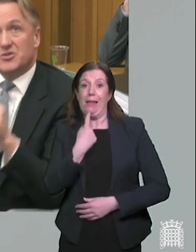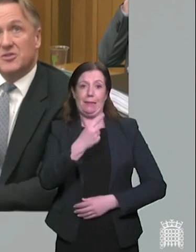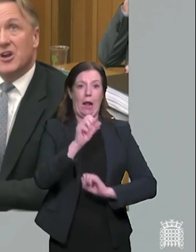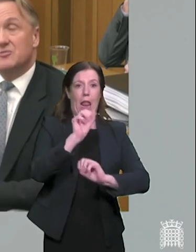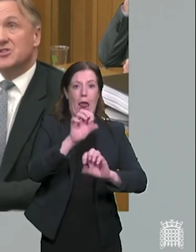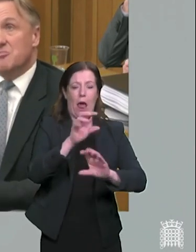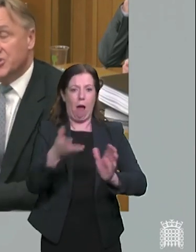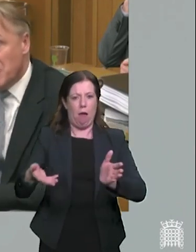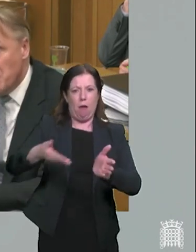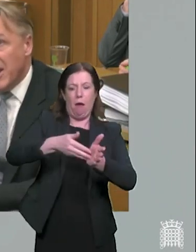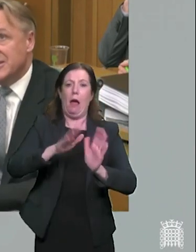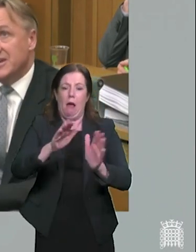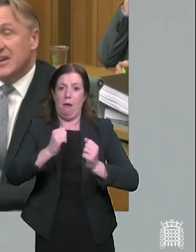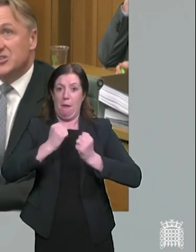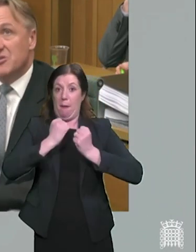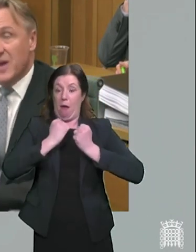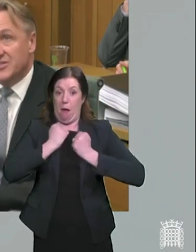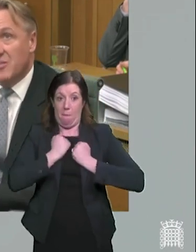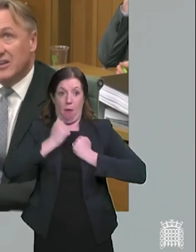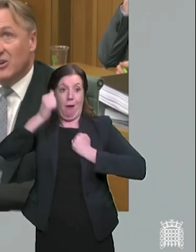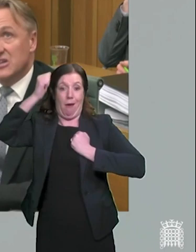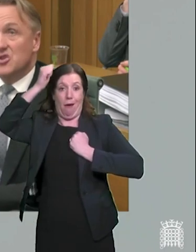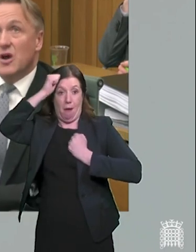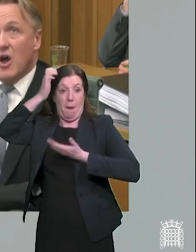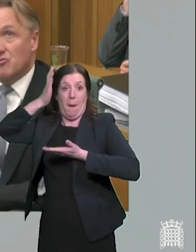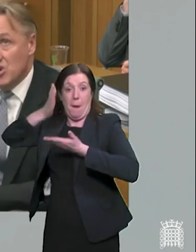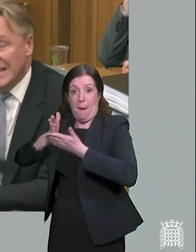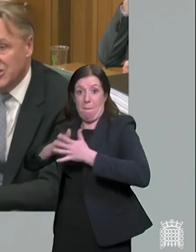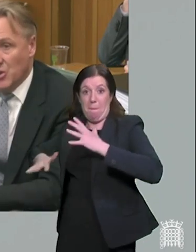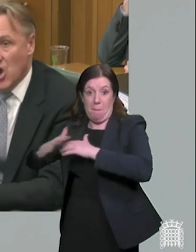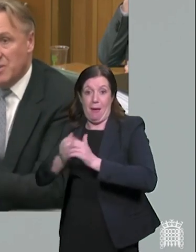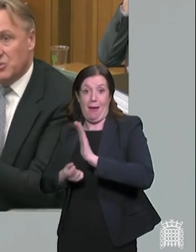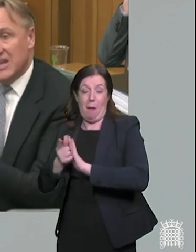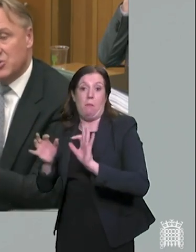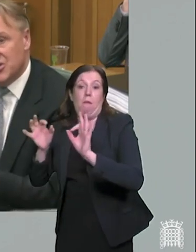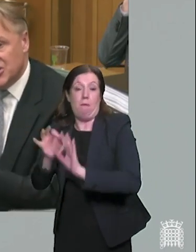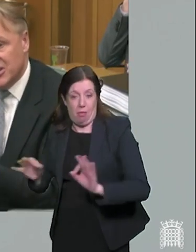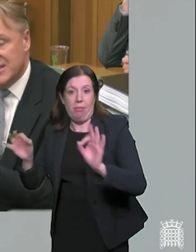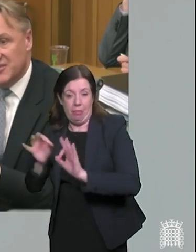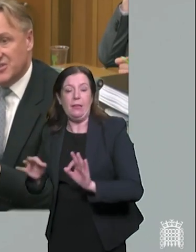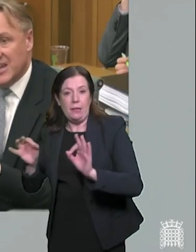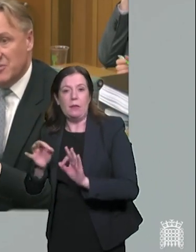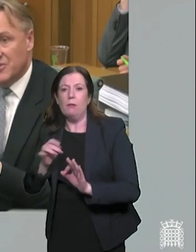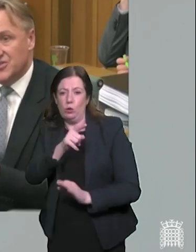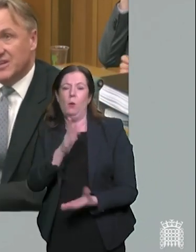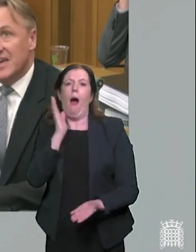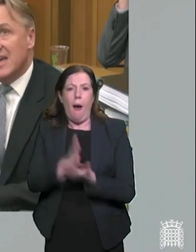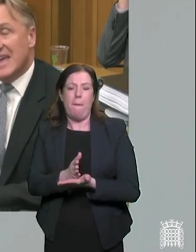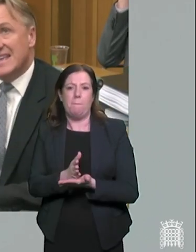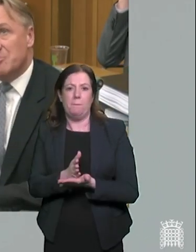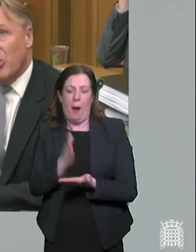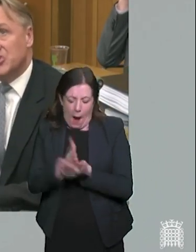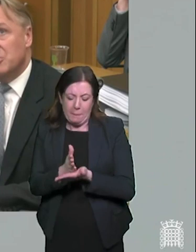to the House with, to the best of my knowledge, or I really do hope it was the certainty of the statements.